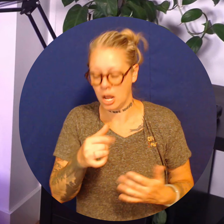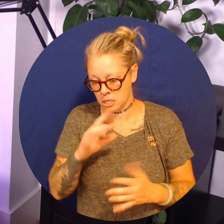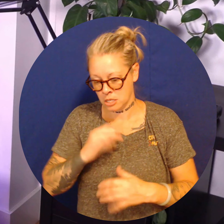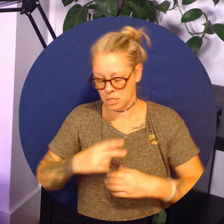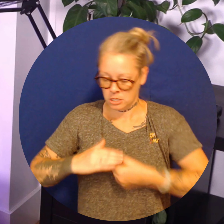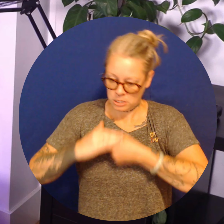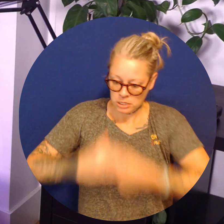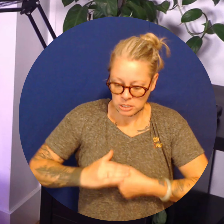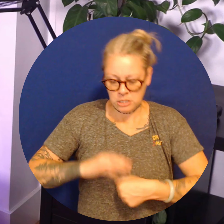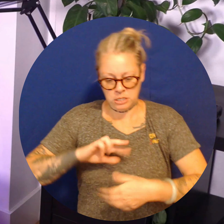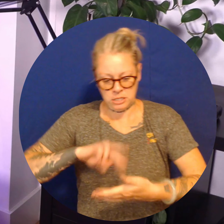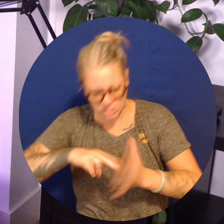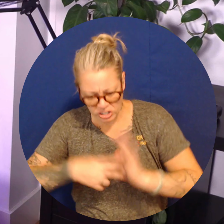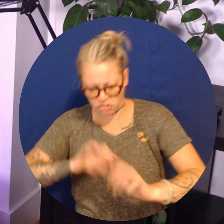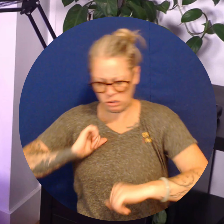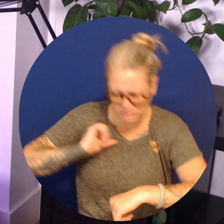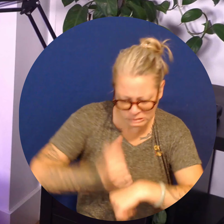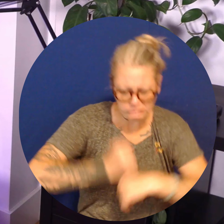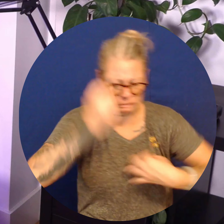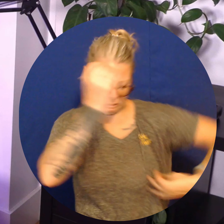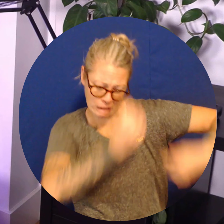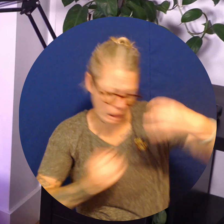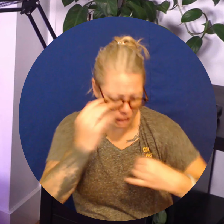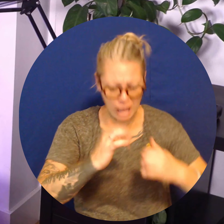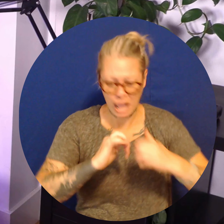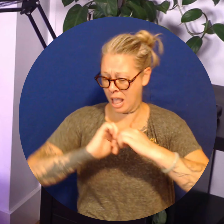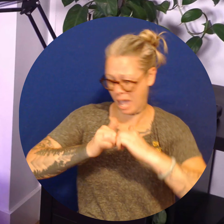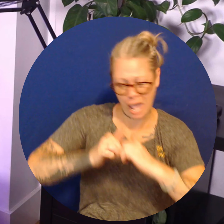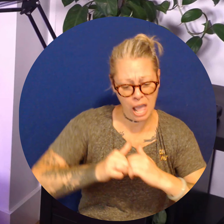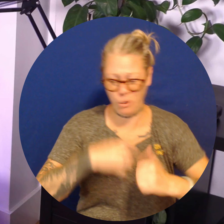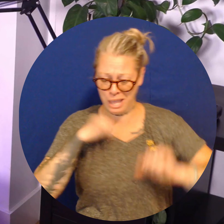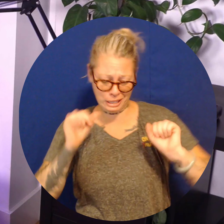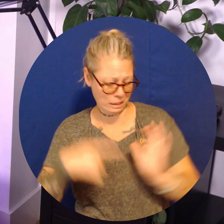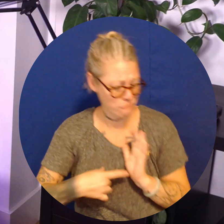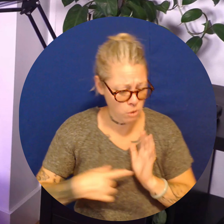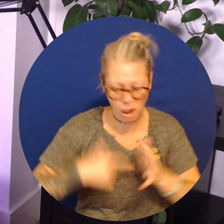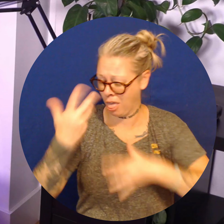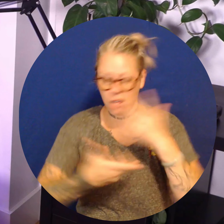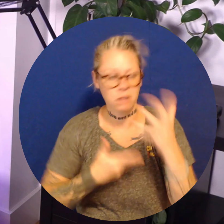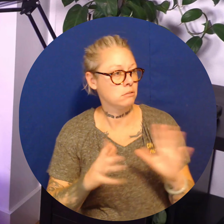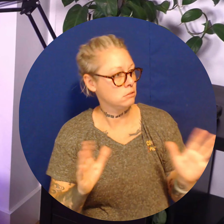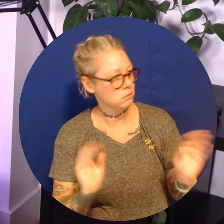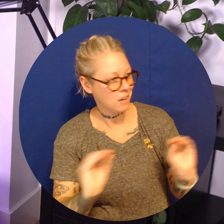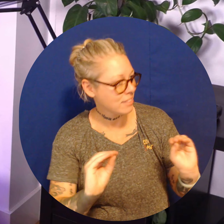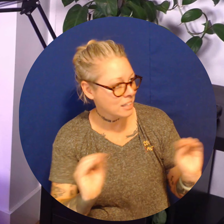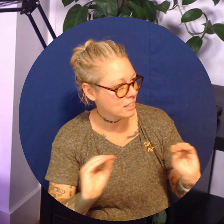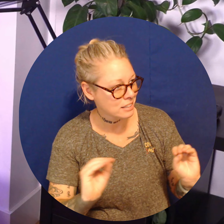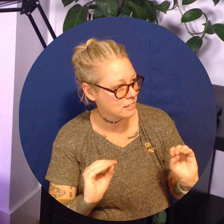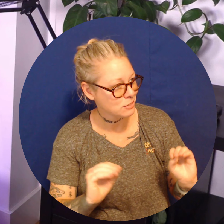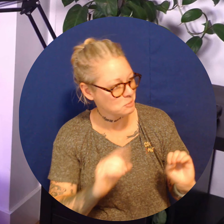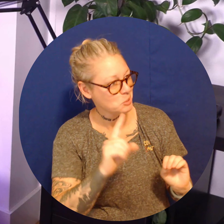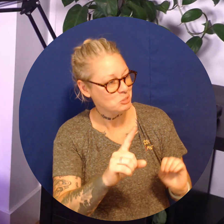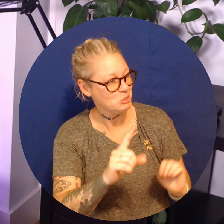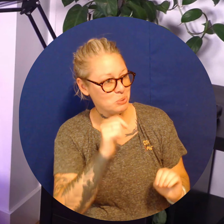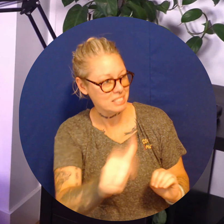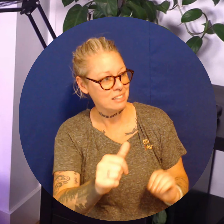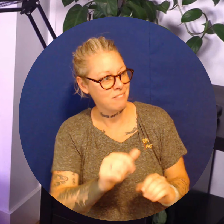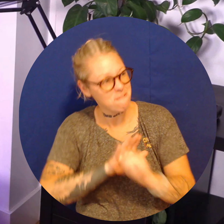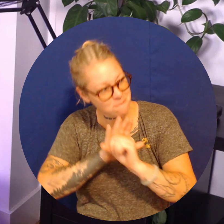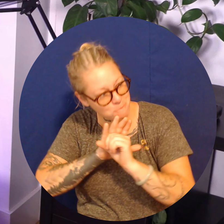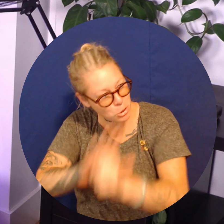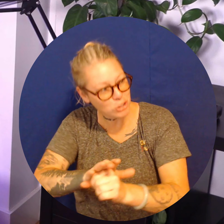not put so much pressure on yourself to get it to not think of how how could i ever even afford a house like this why would i even it's like